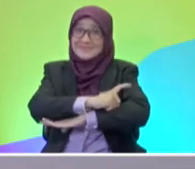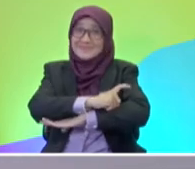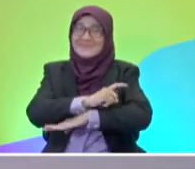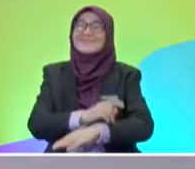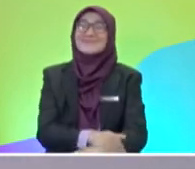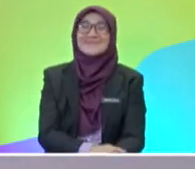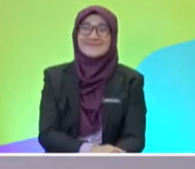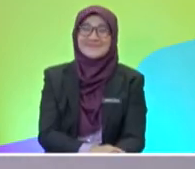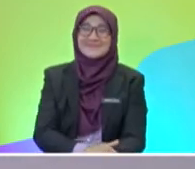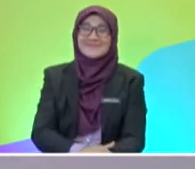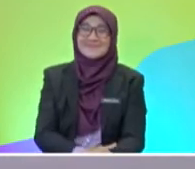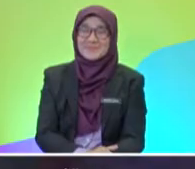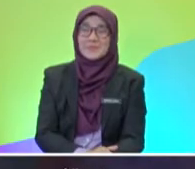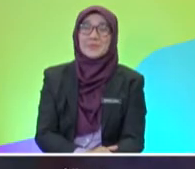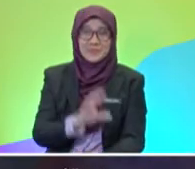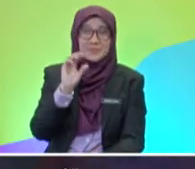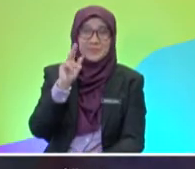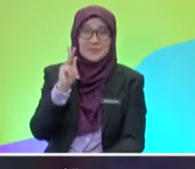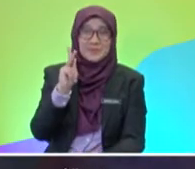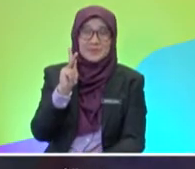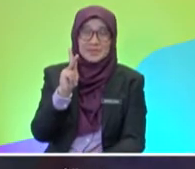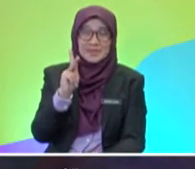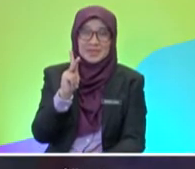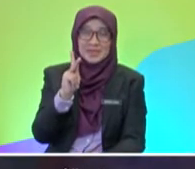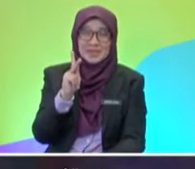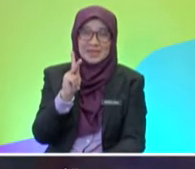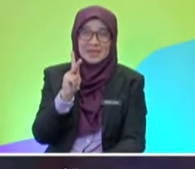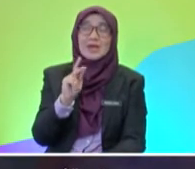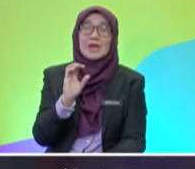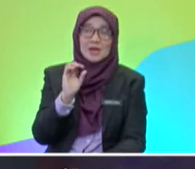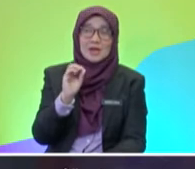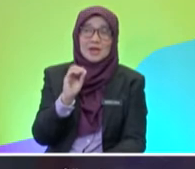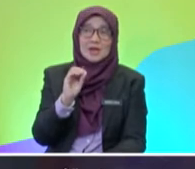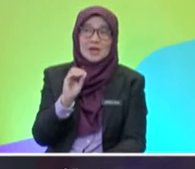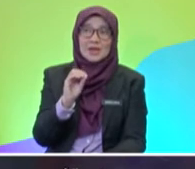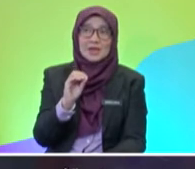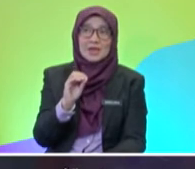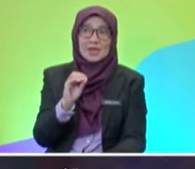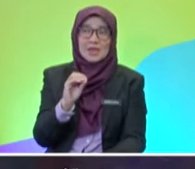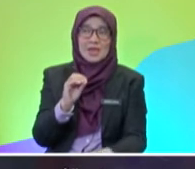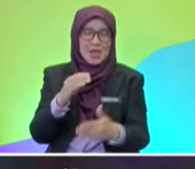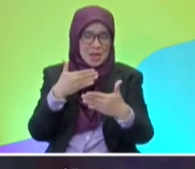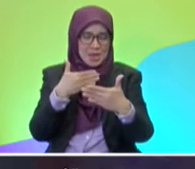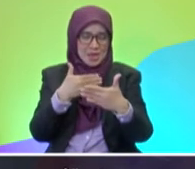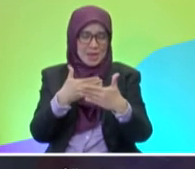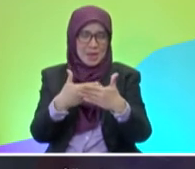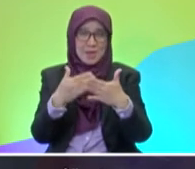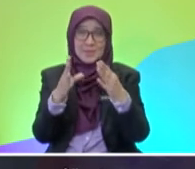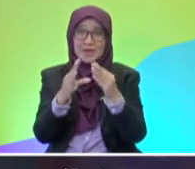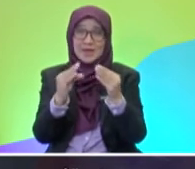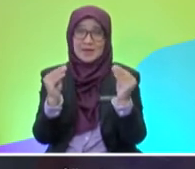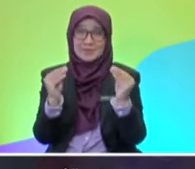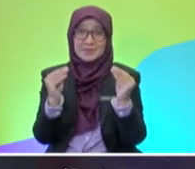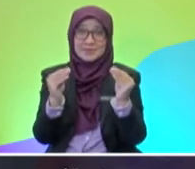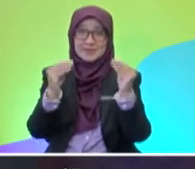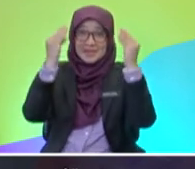a secret from us. Okay, so I'm almost there. Almost there. Okay, I